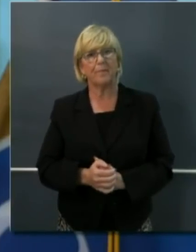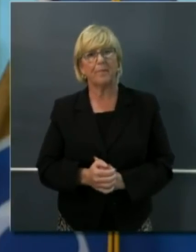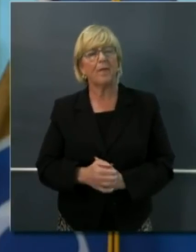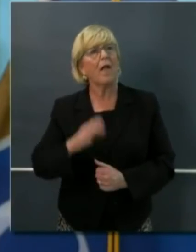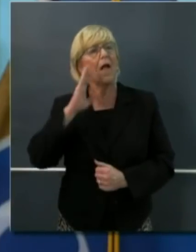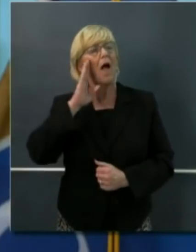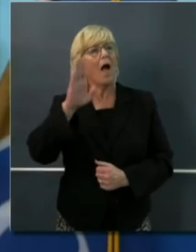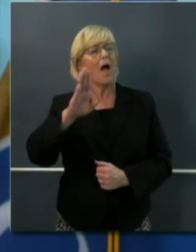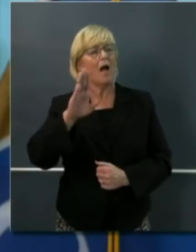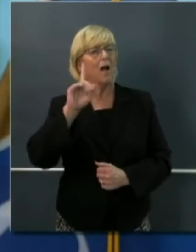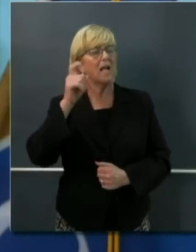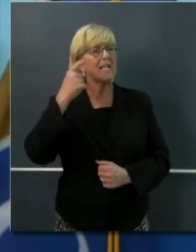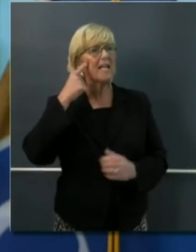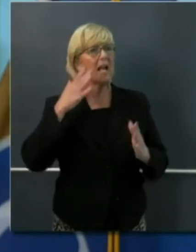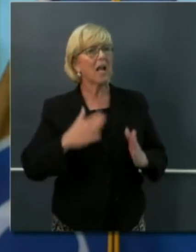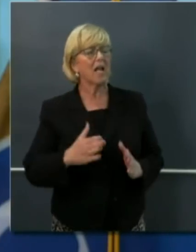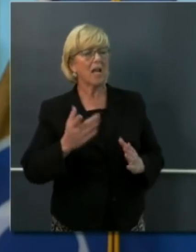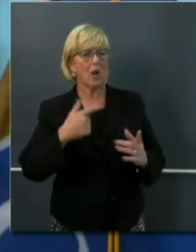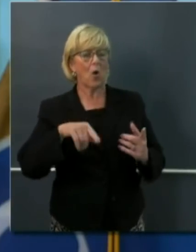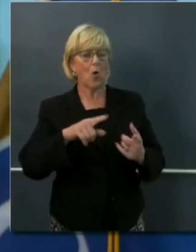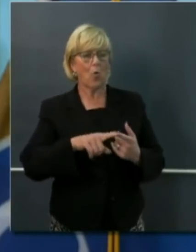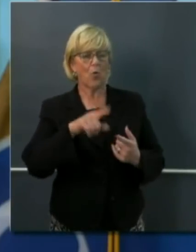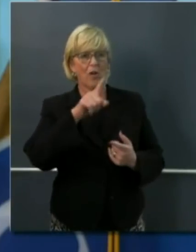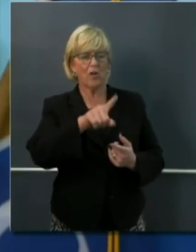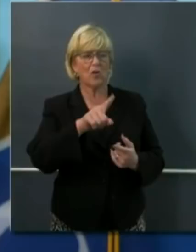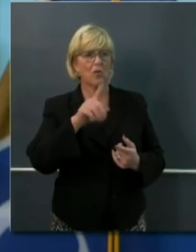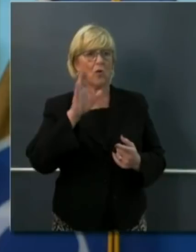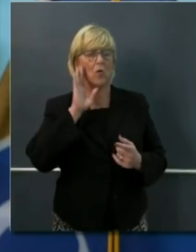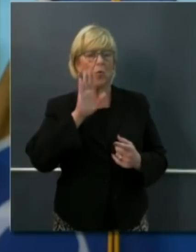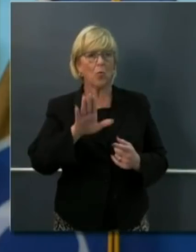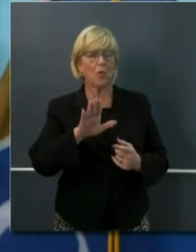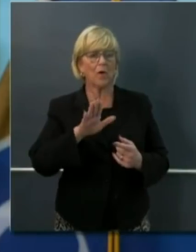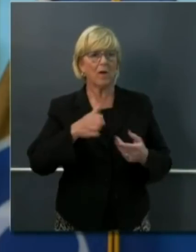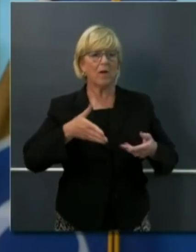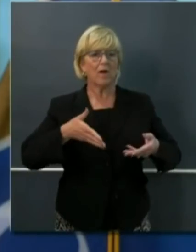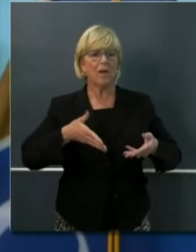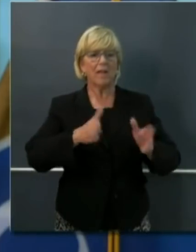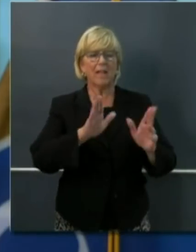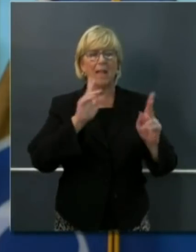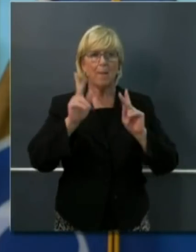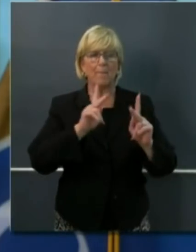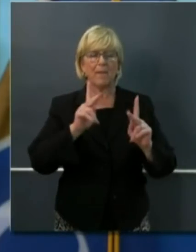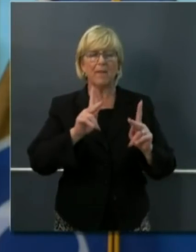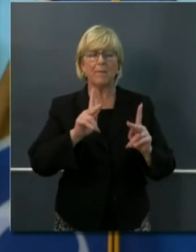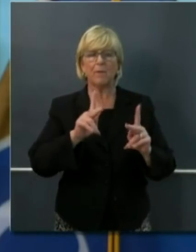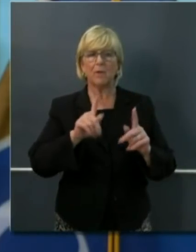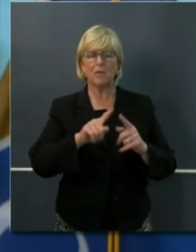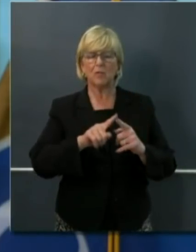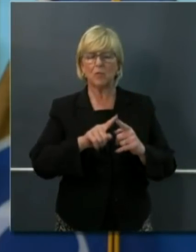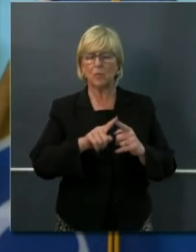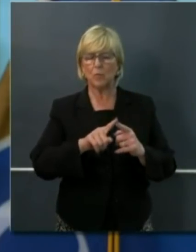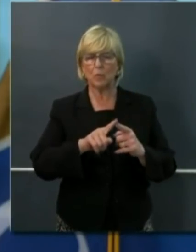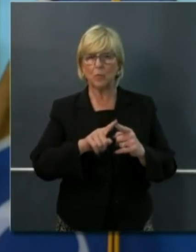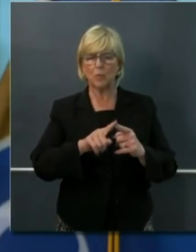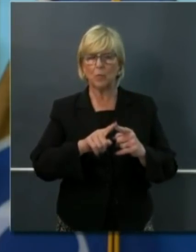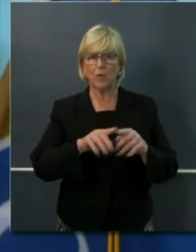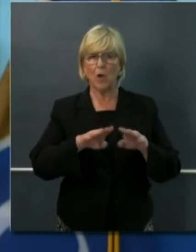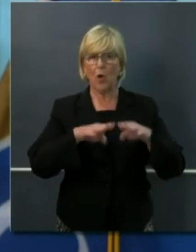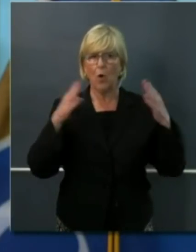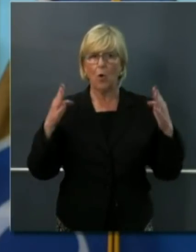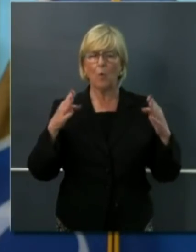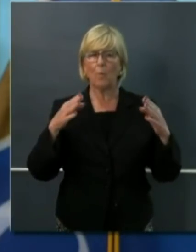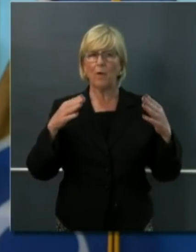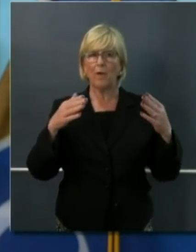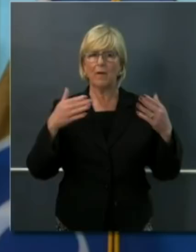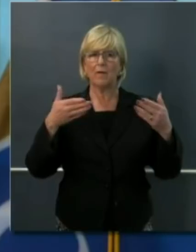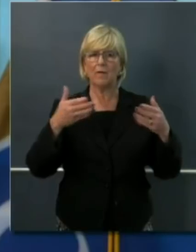Hi, Governor. When it comes to loosening the stay-at-home order, when will you be able to give people a sort of timeline or an estimated time frame?